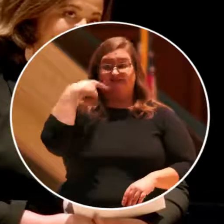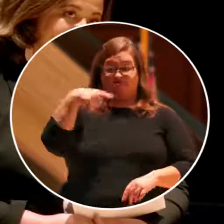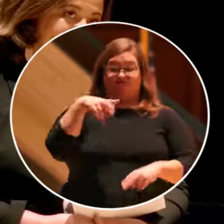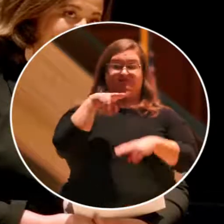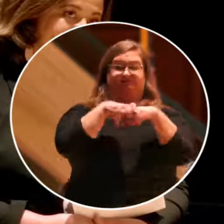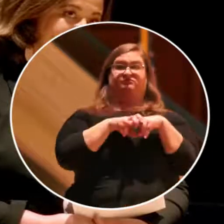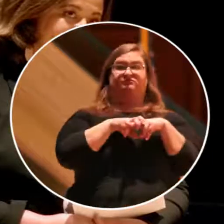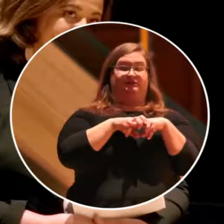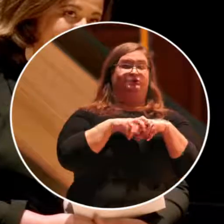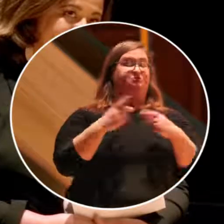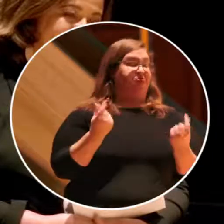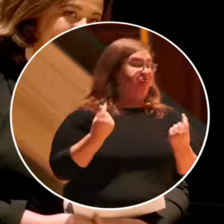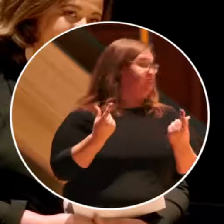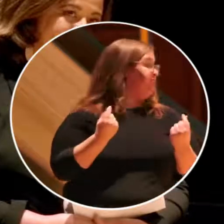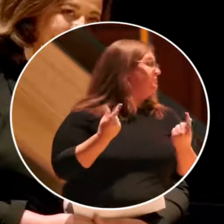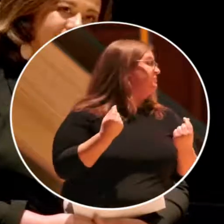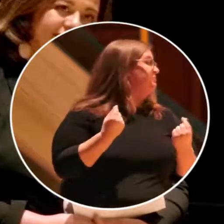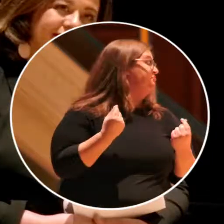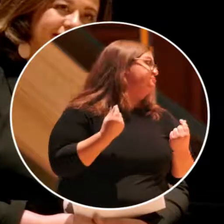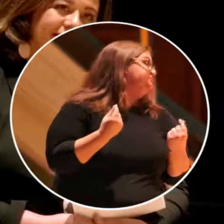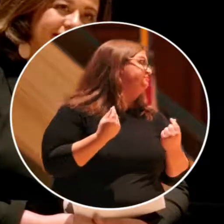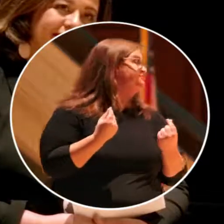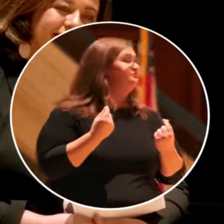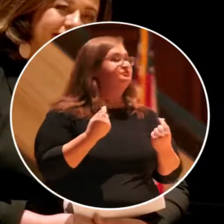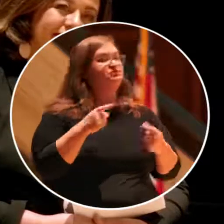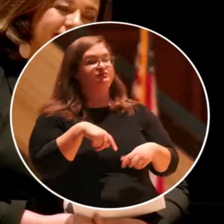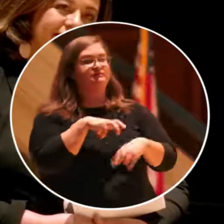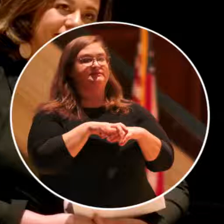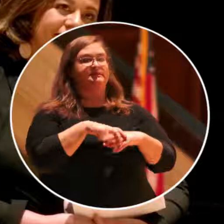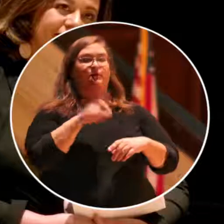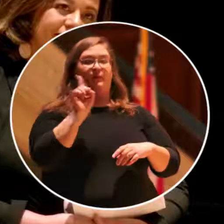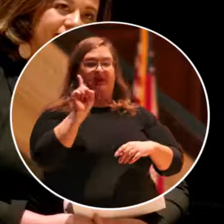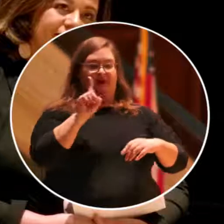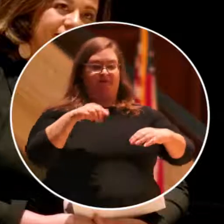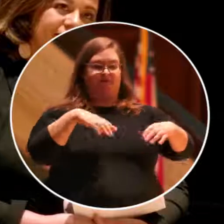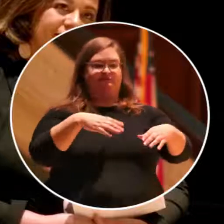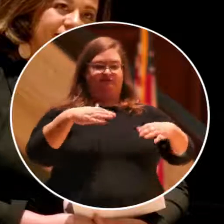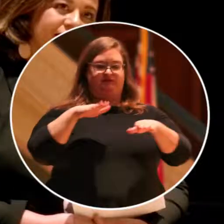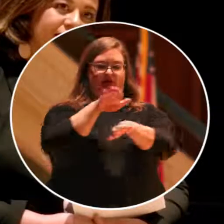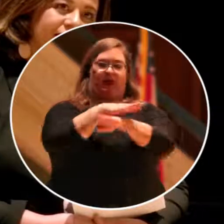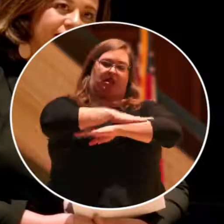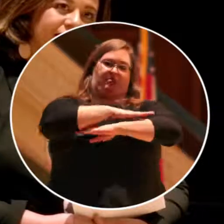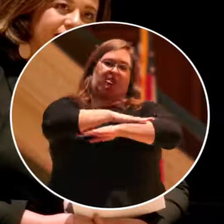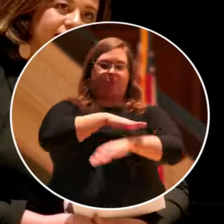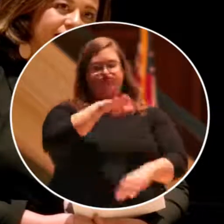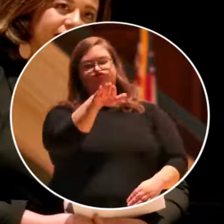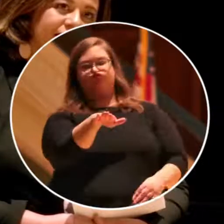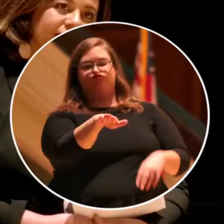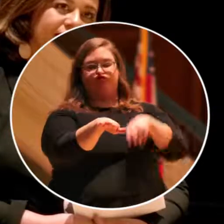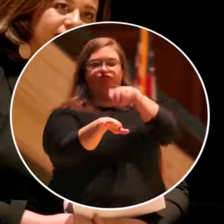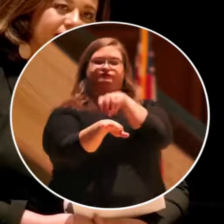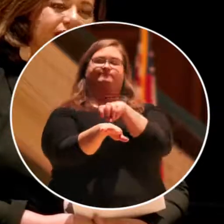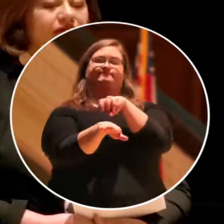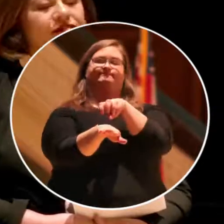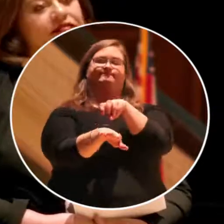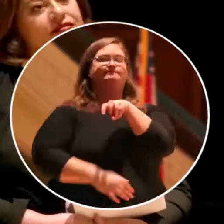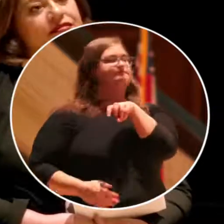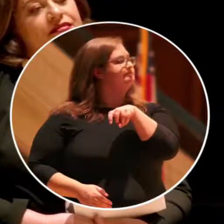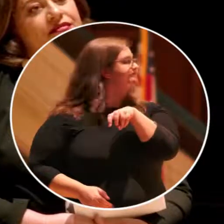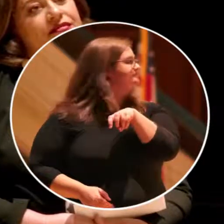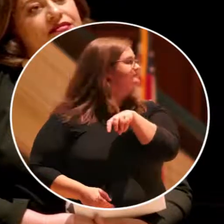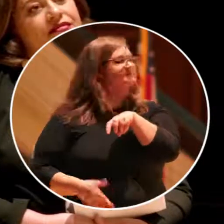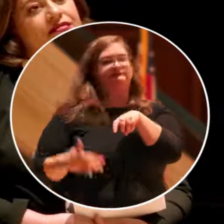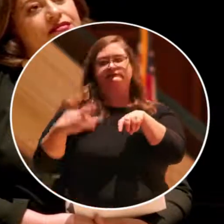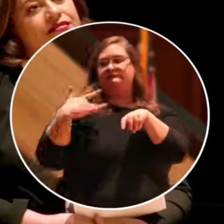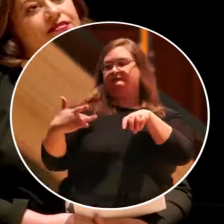table. Both in the morning and at night as ritual, she would sit with her hands around a cup of coffee